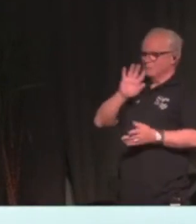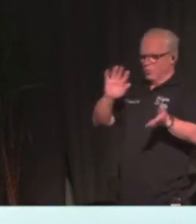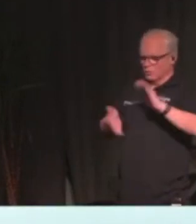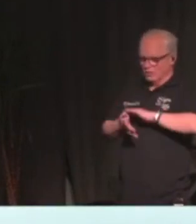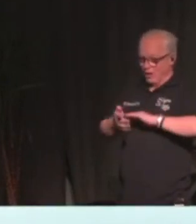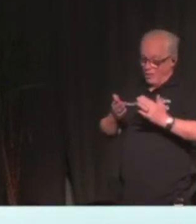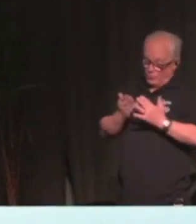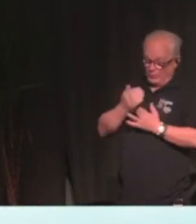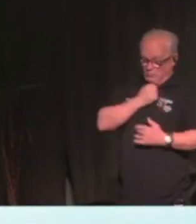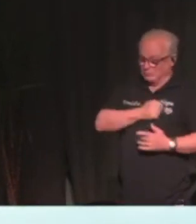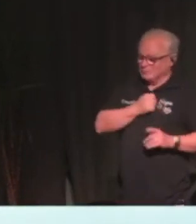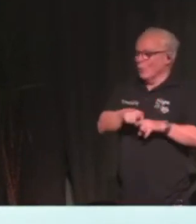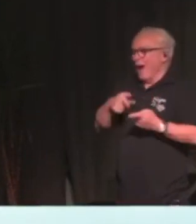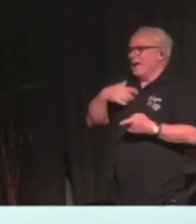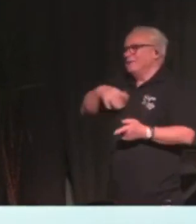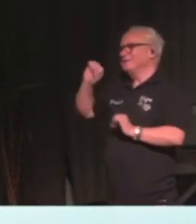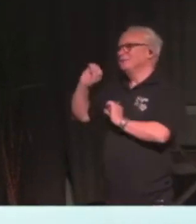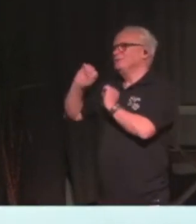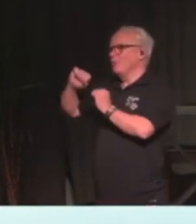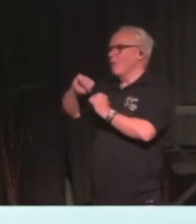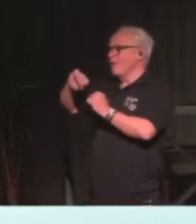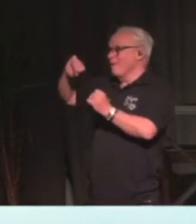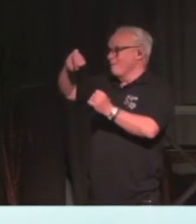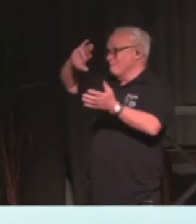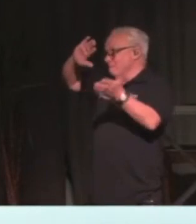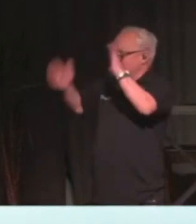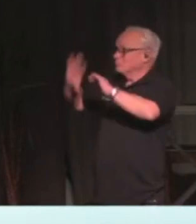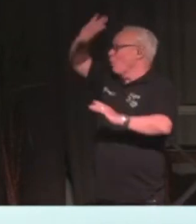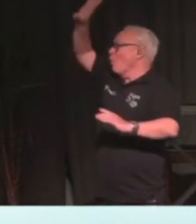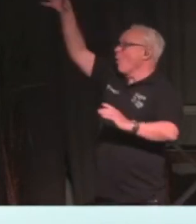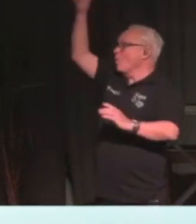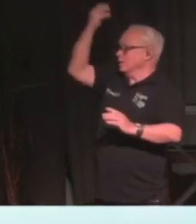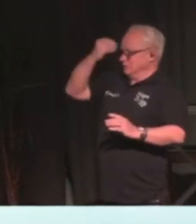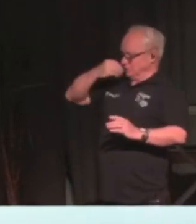your baptism of Holy Spirit and fire. And John was living out of a season for,